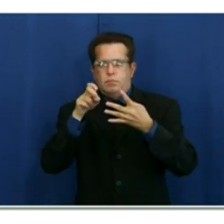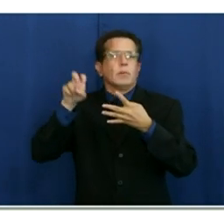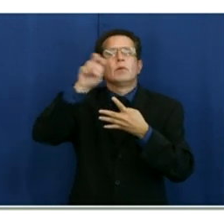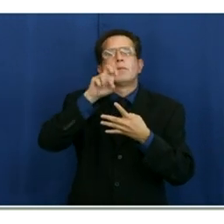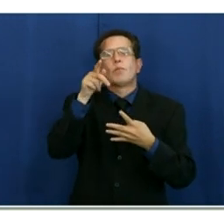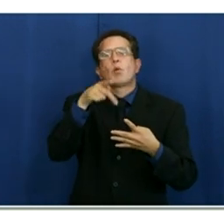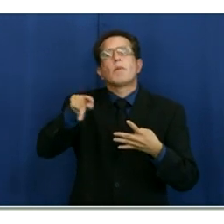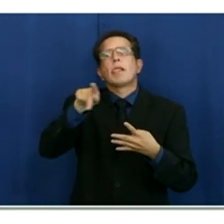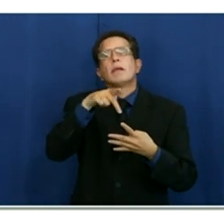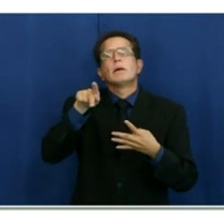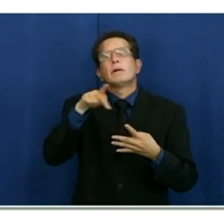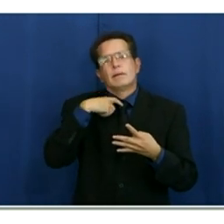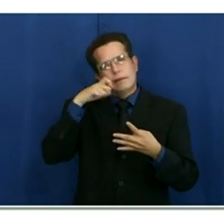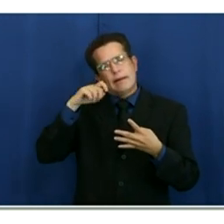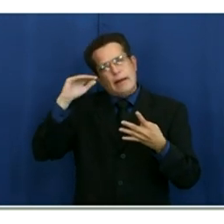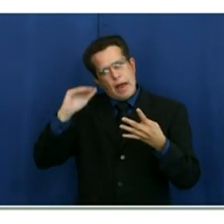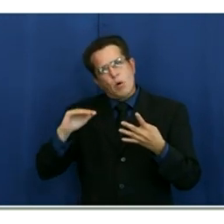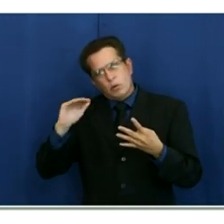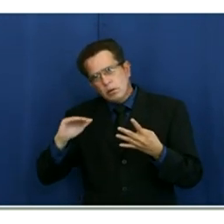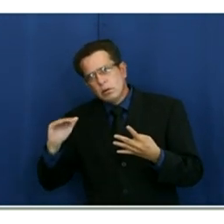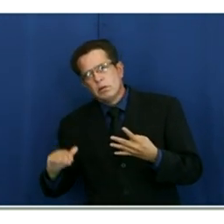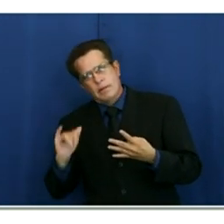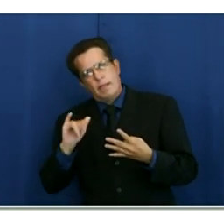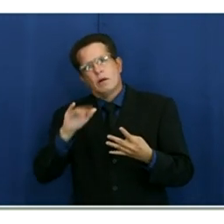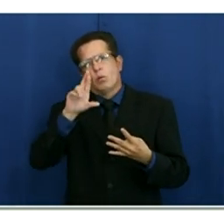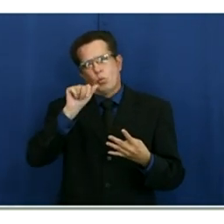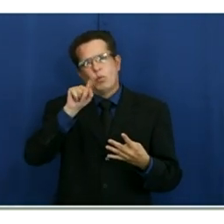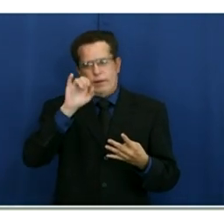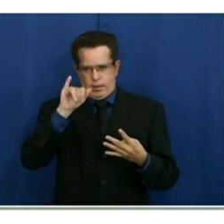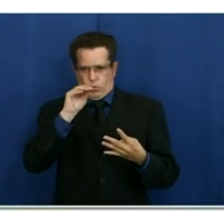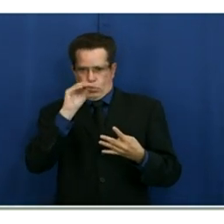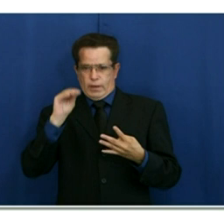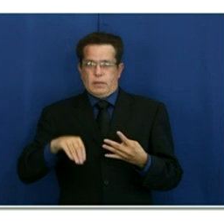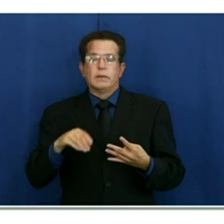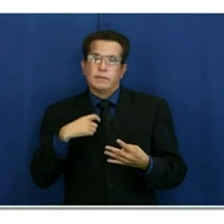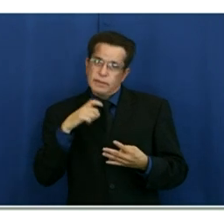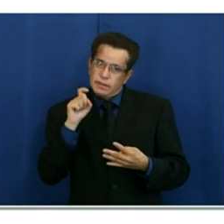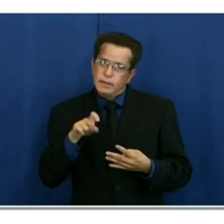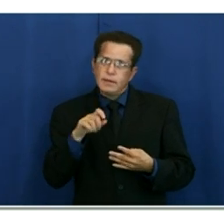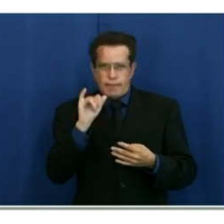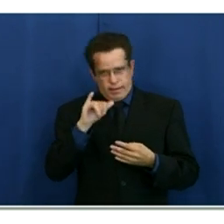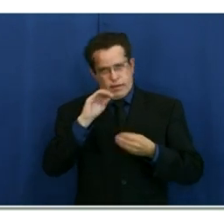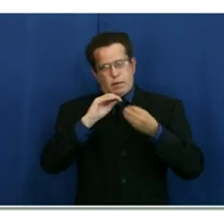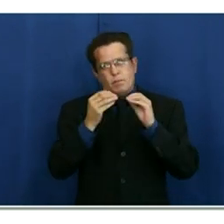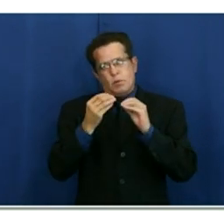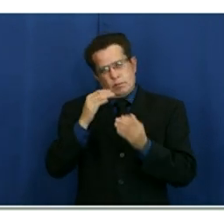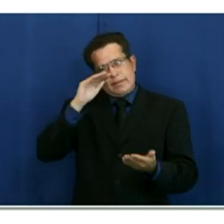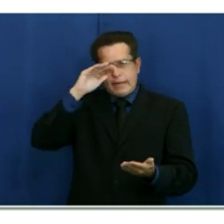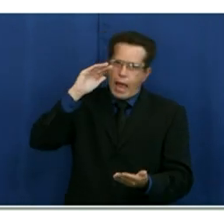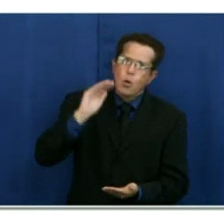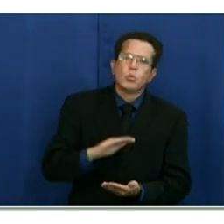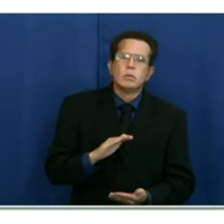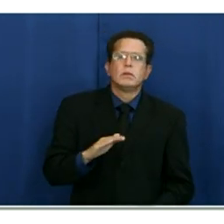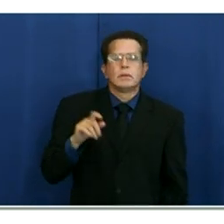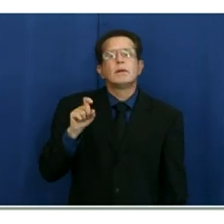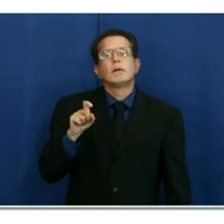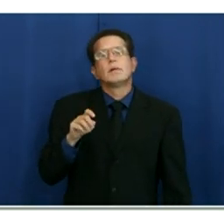tier for even unadjusted rates. So we want to drive that unadjusted rate back down.